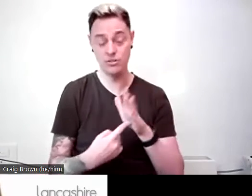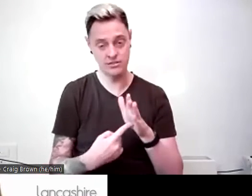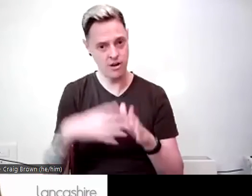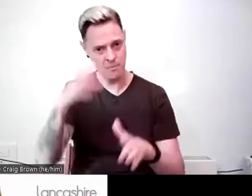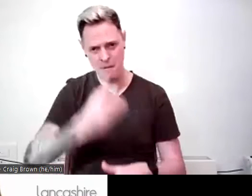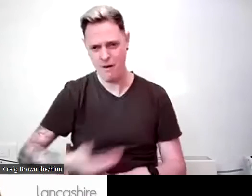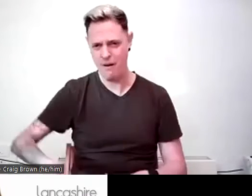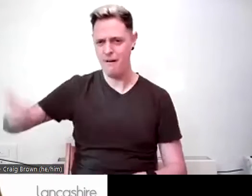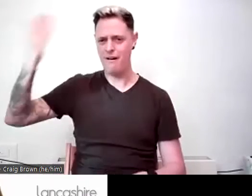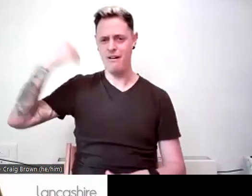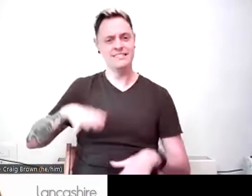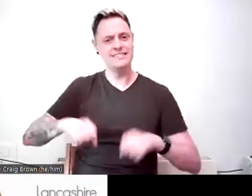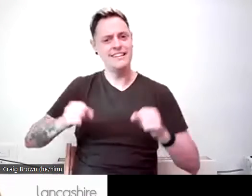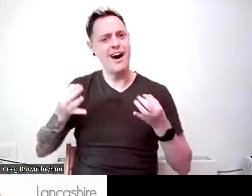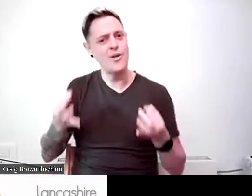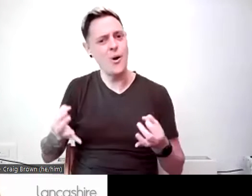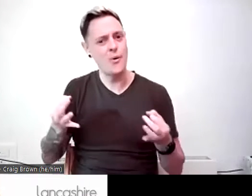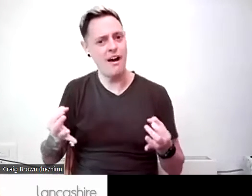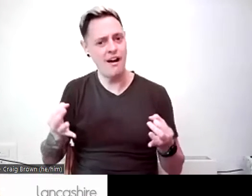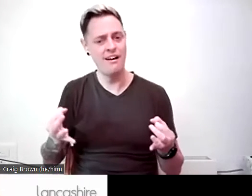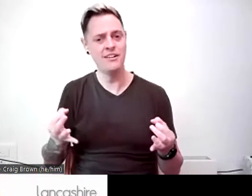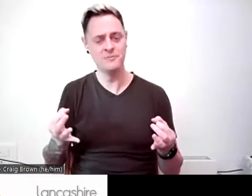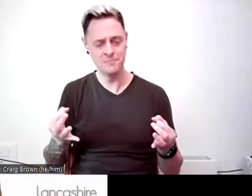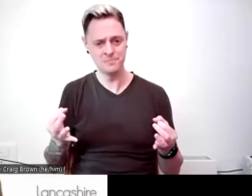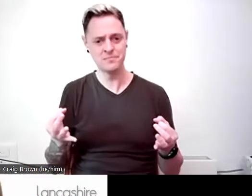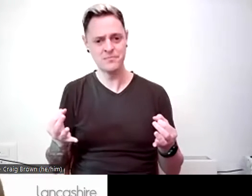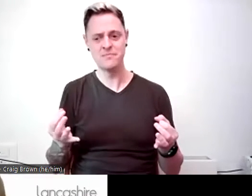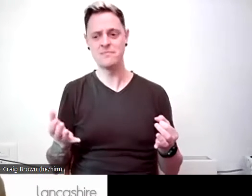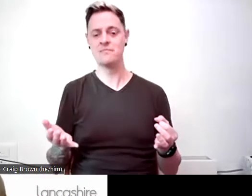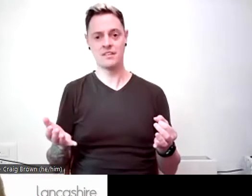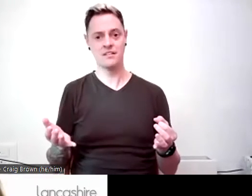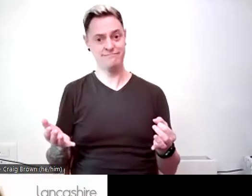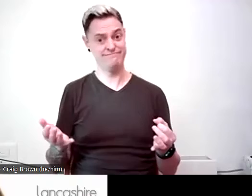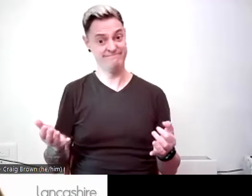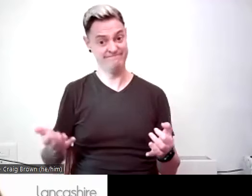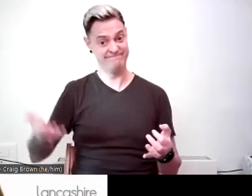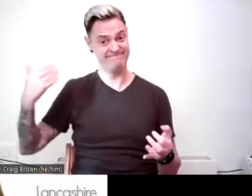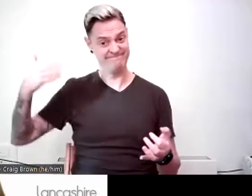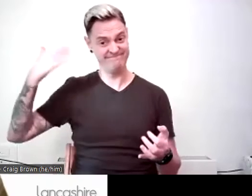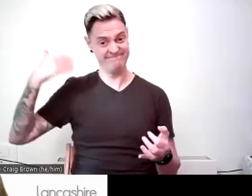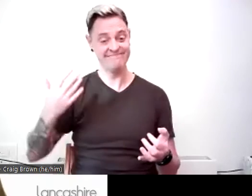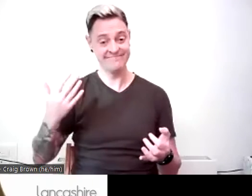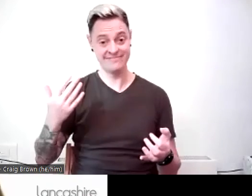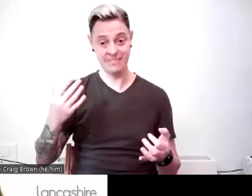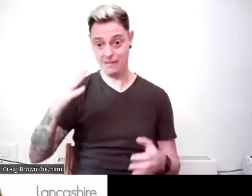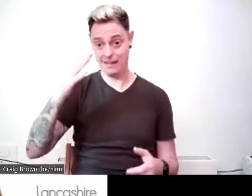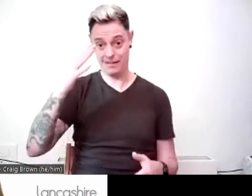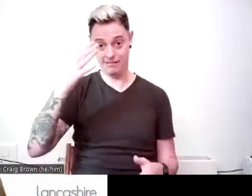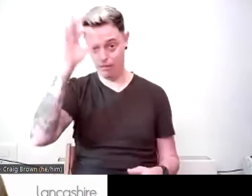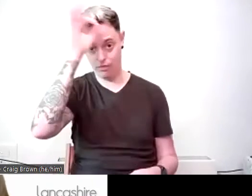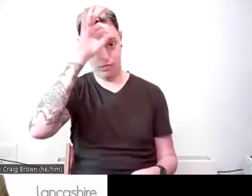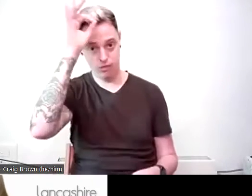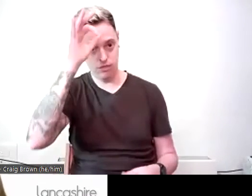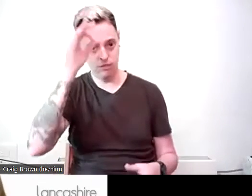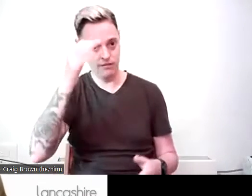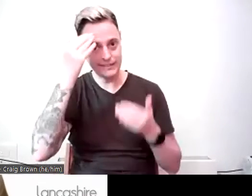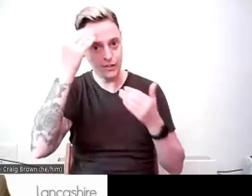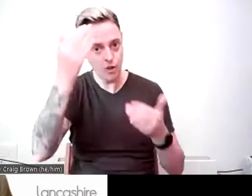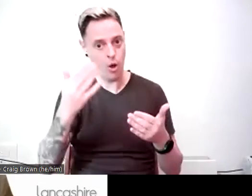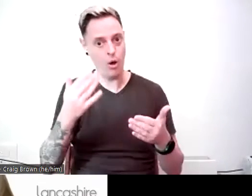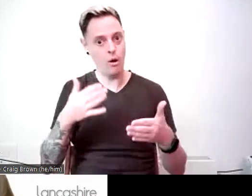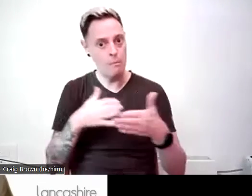to practice yoga, and which was many years ago now, like I didn't know any of that. I didn't really understand that it was